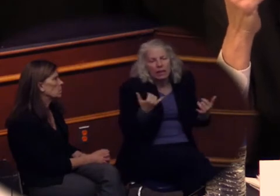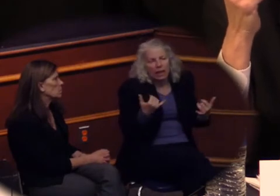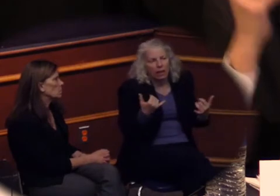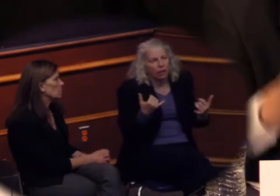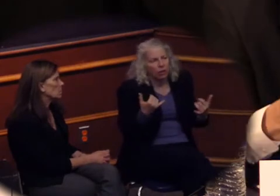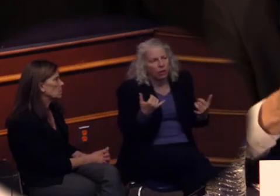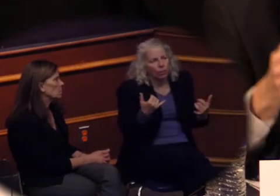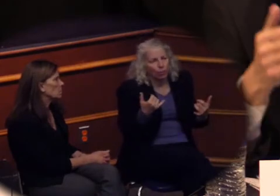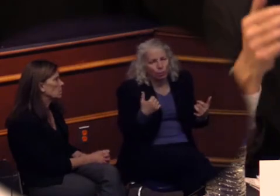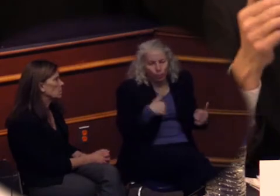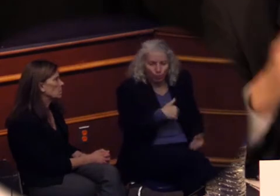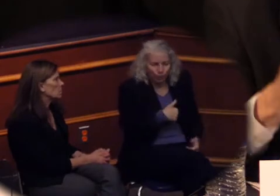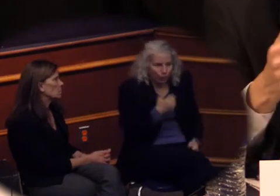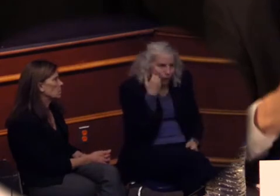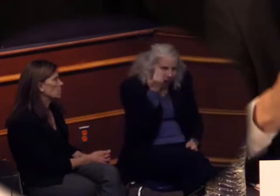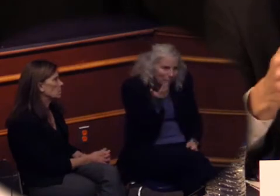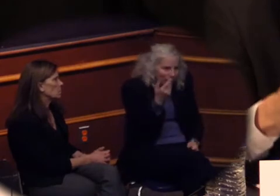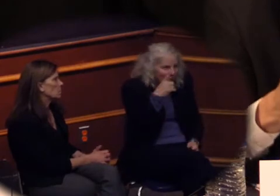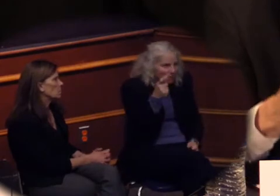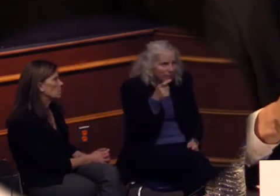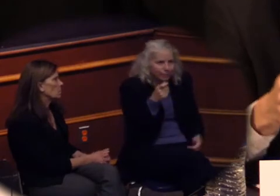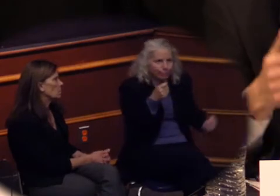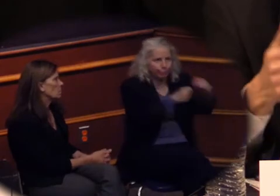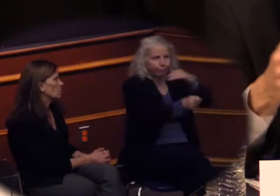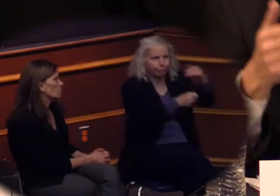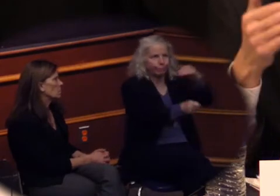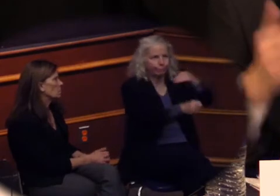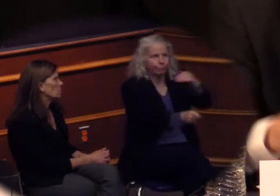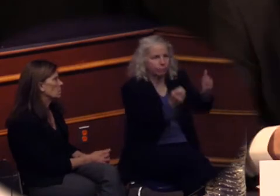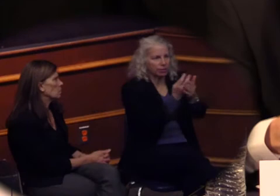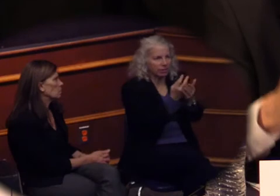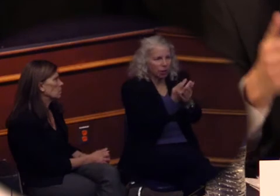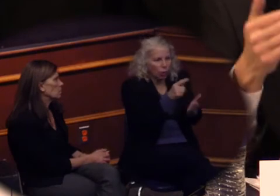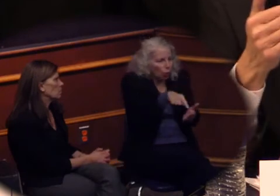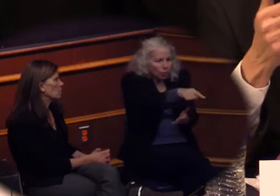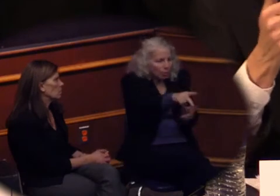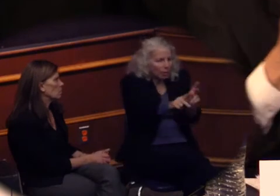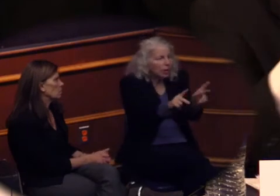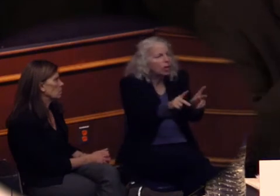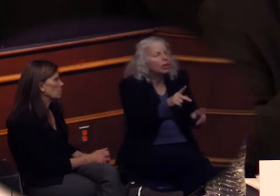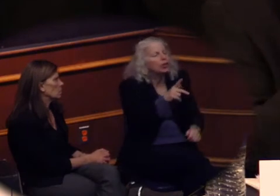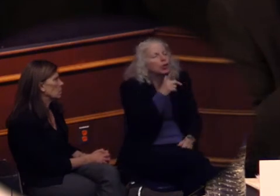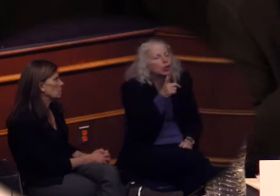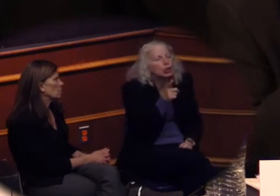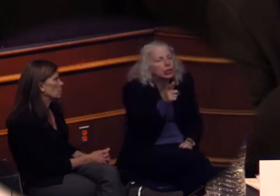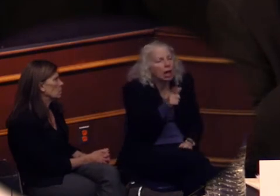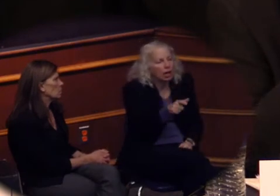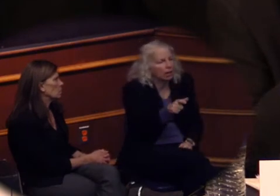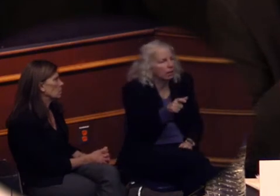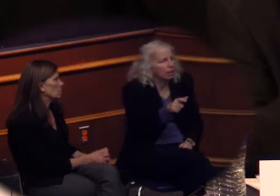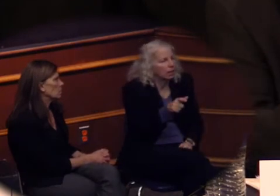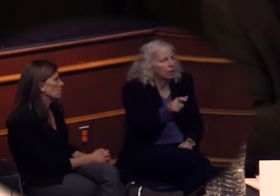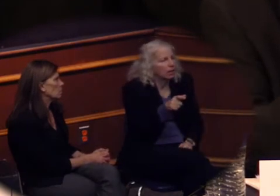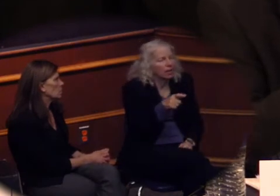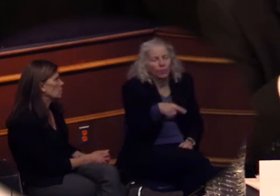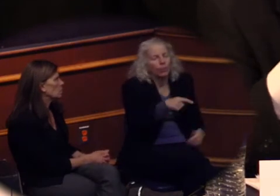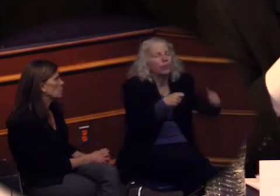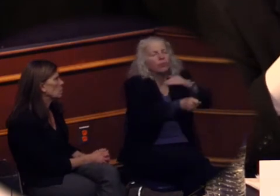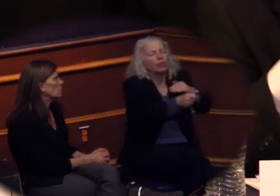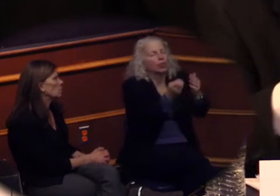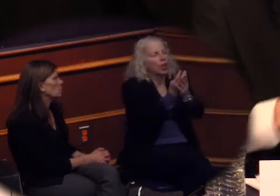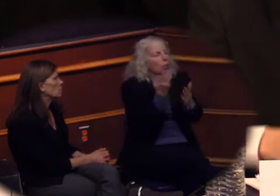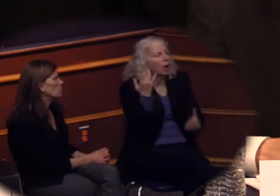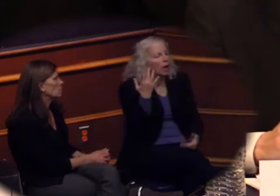shame of continued mass incarceration of people who have been put in jail